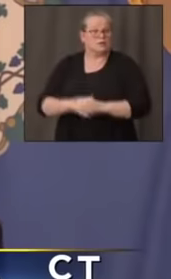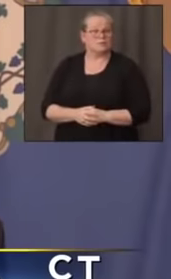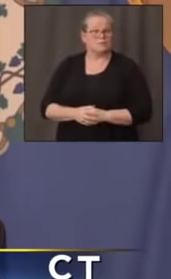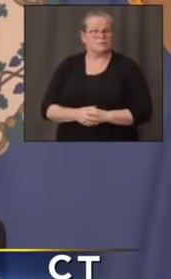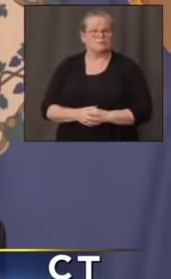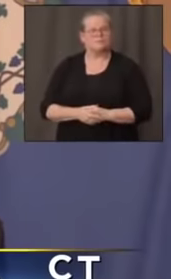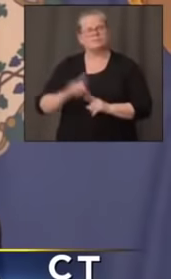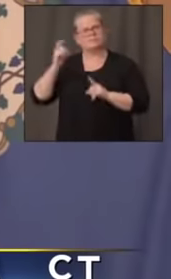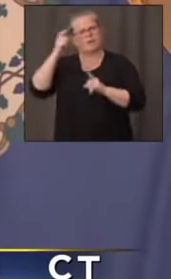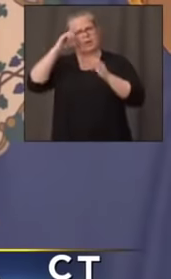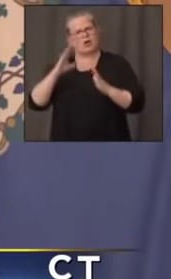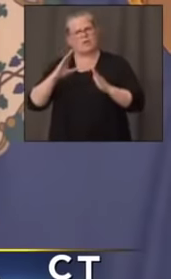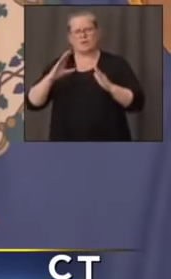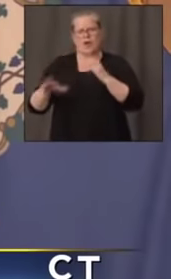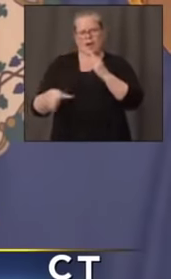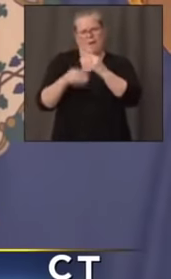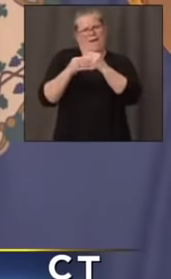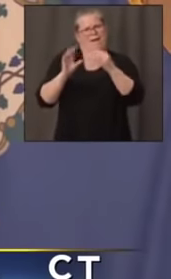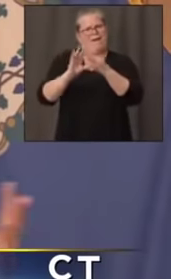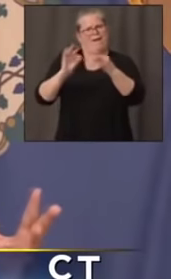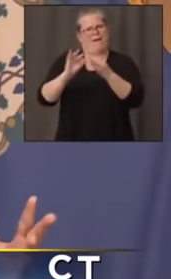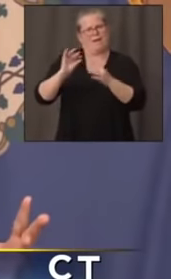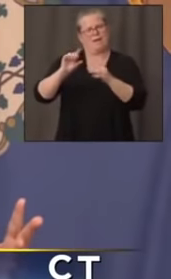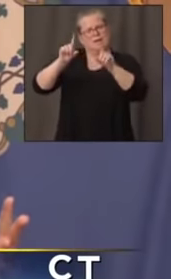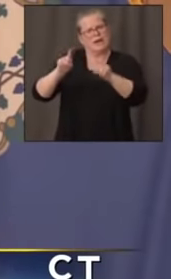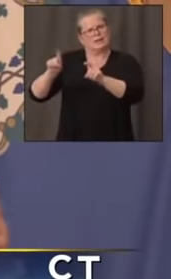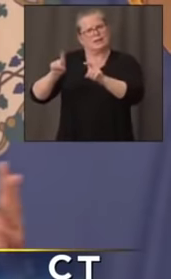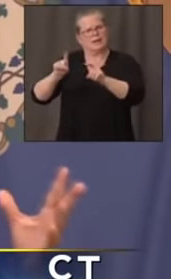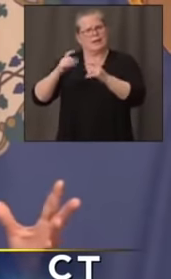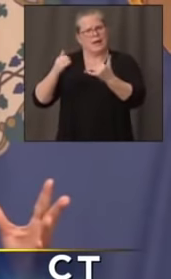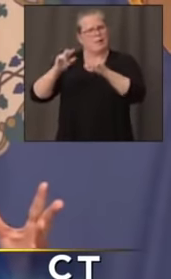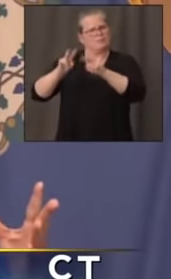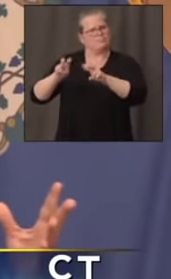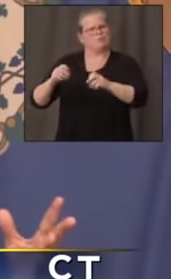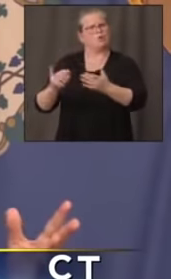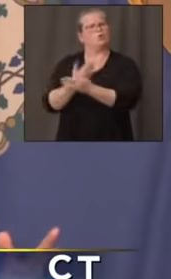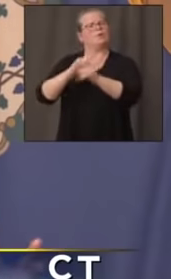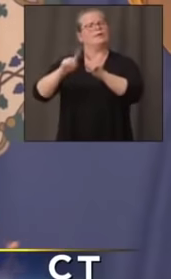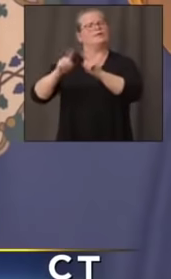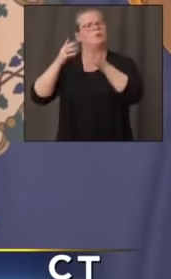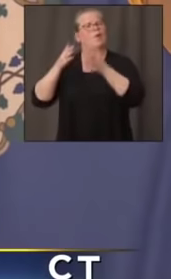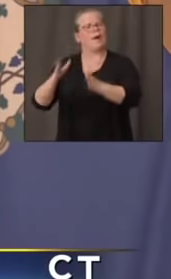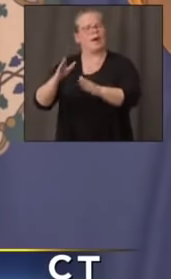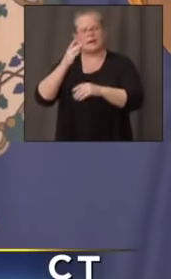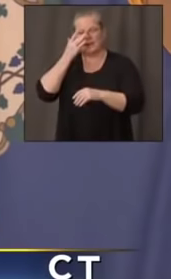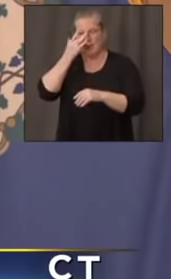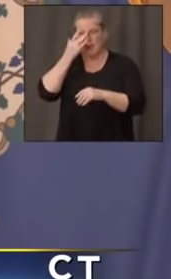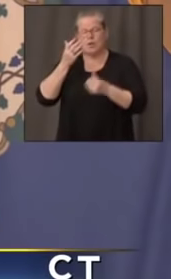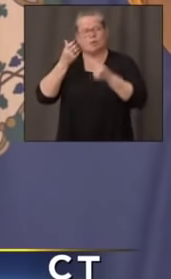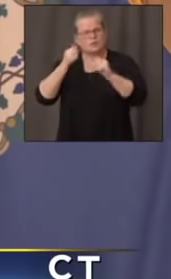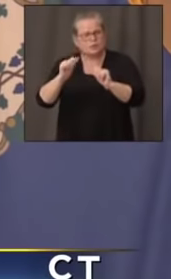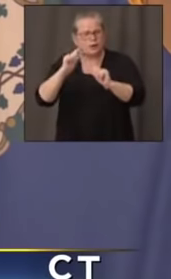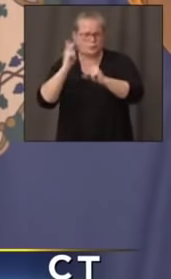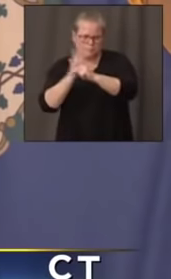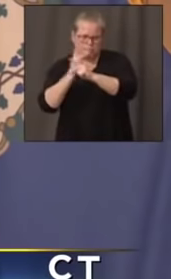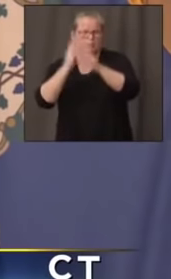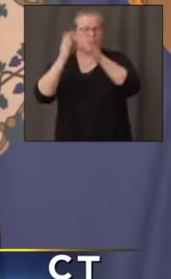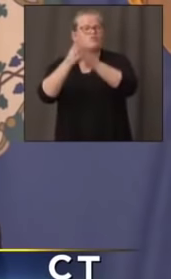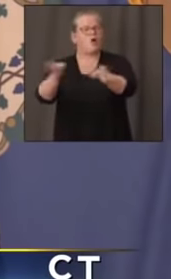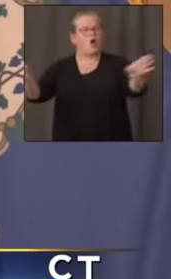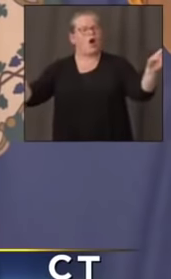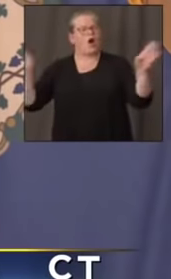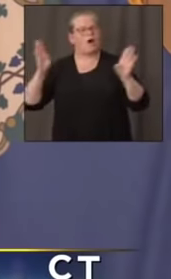not necessarily just an individual test. As we try and do more broad-based to see what's going on broadly in community spread, you've